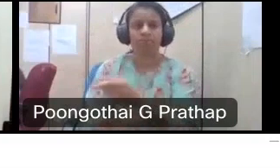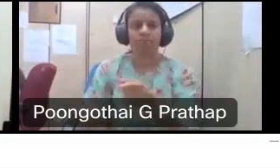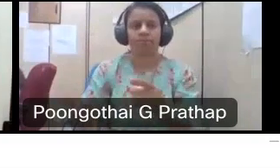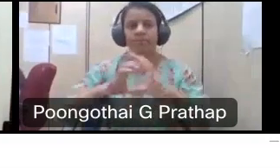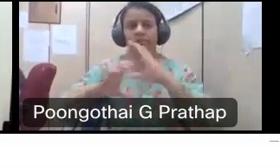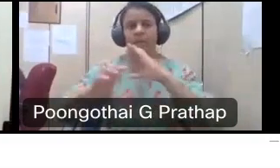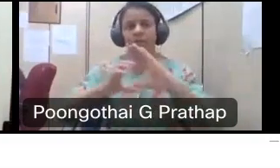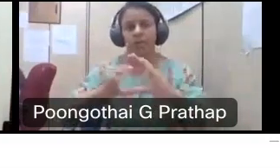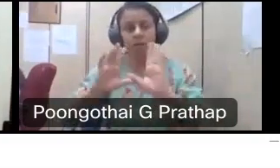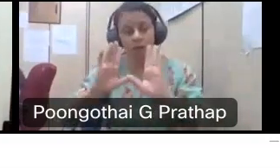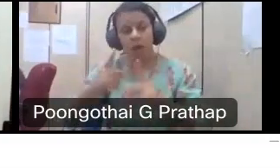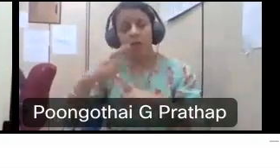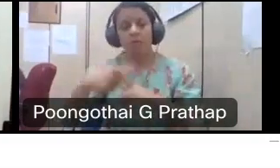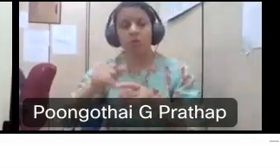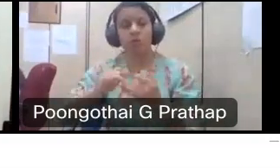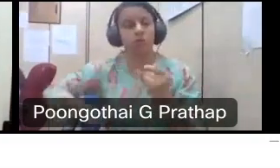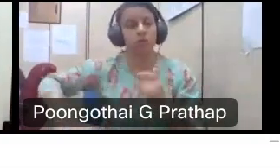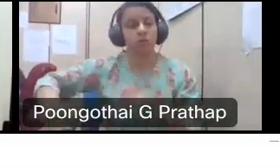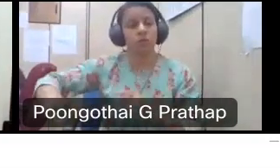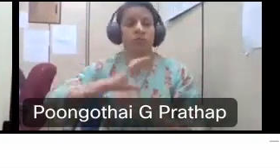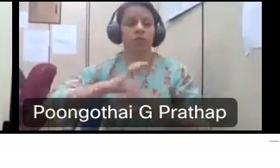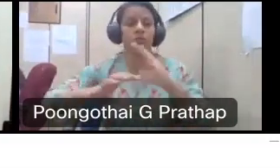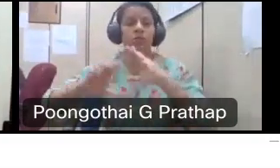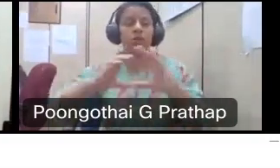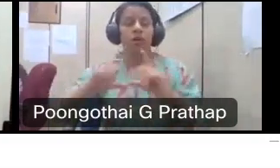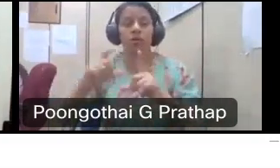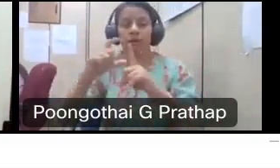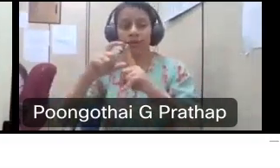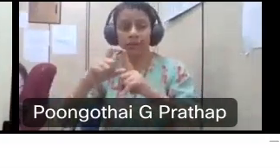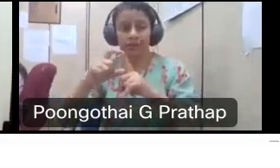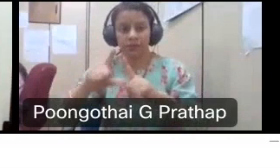society in Delhi. And then now she is happy